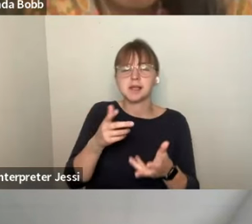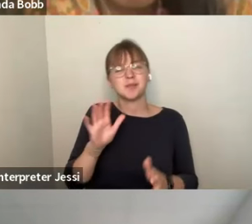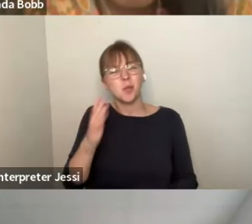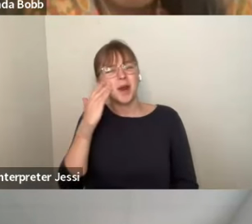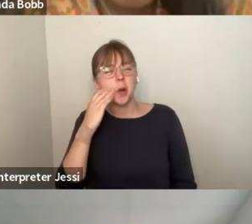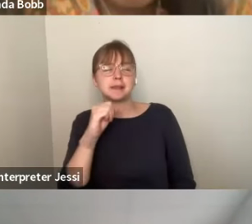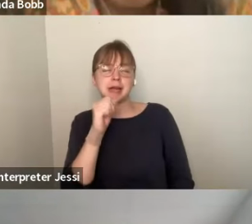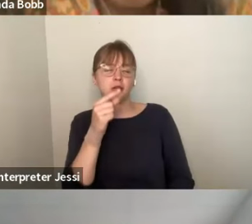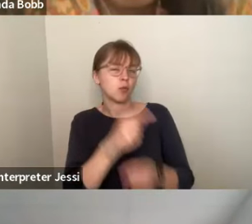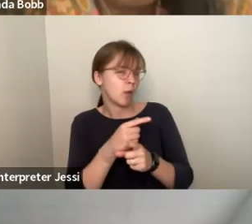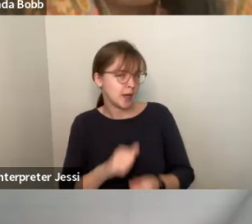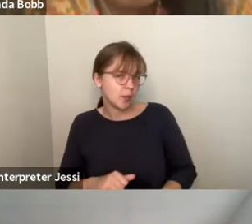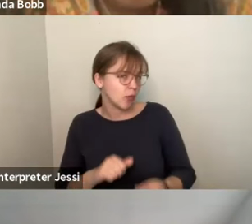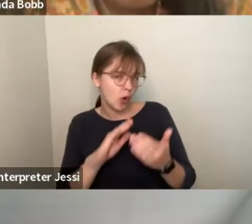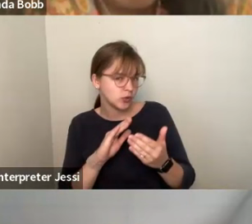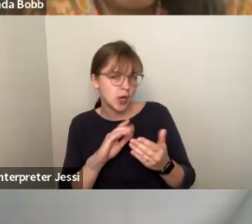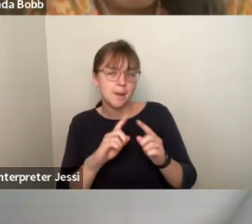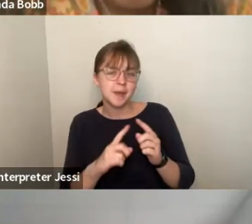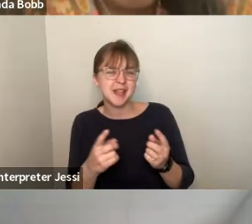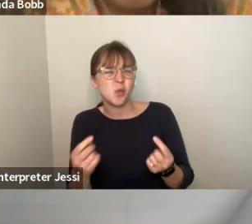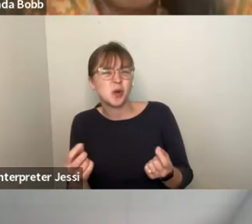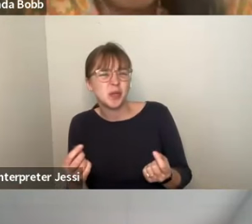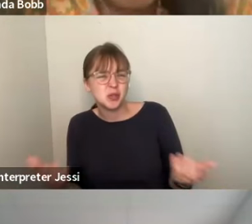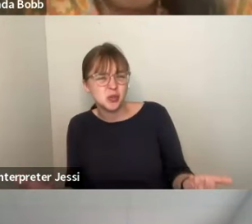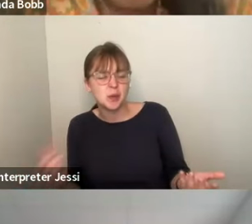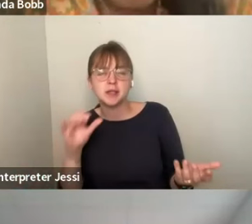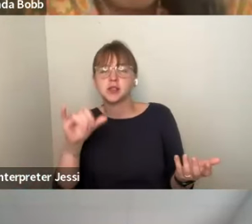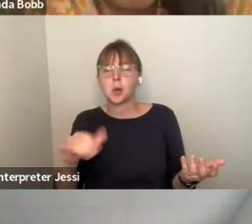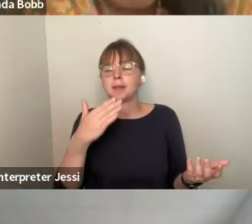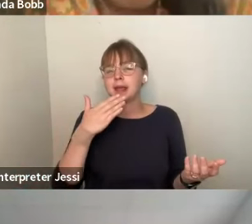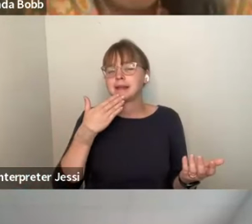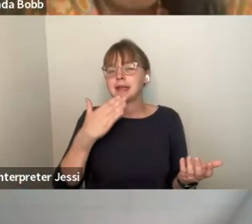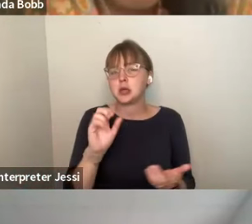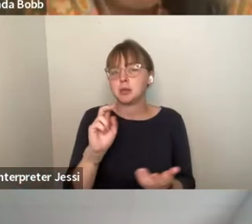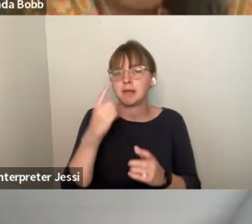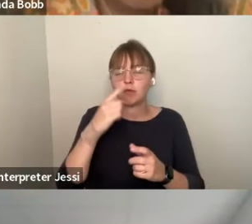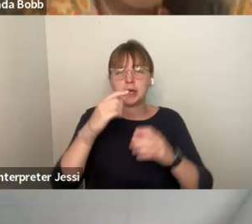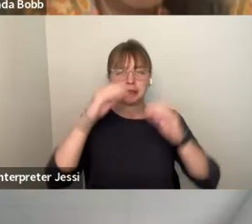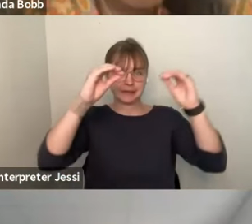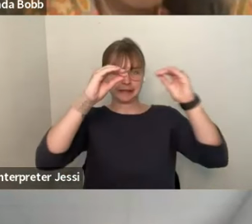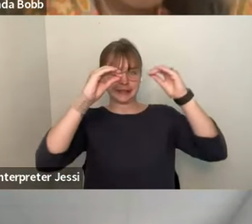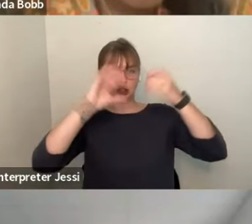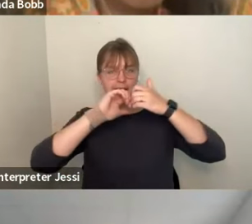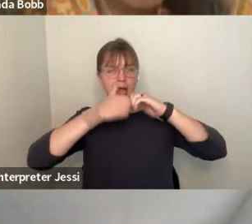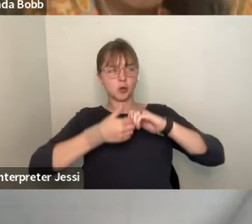way to go for prevention. And so again, that's what was so refreshing about your presentation.